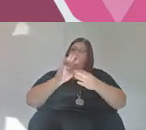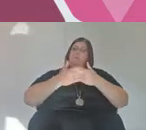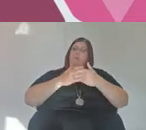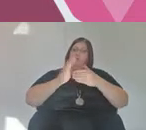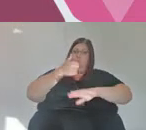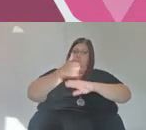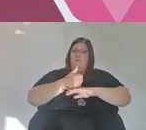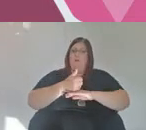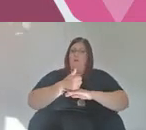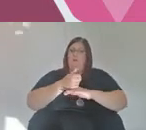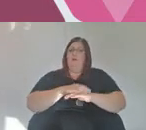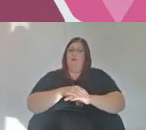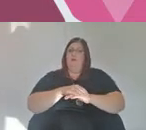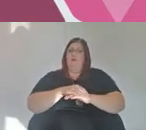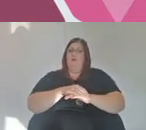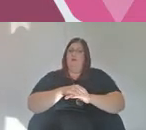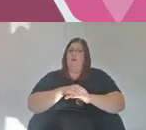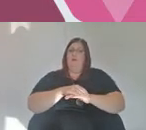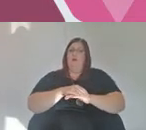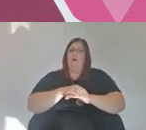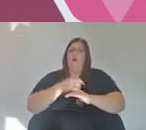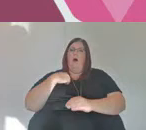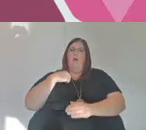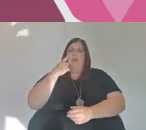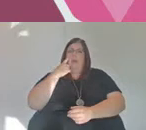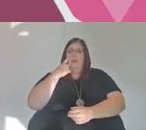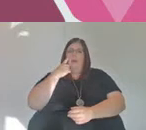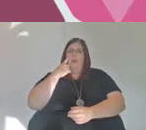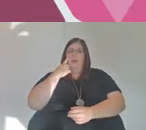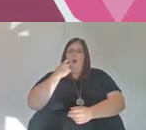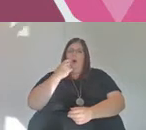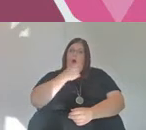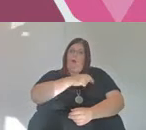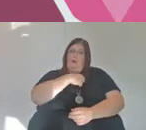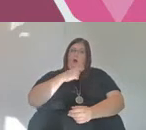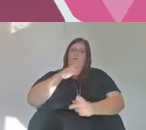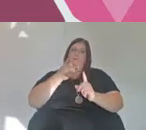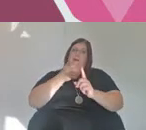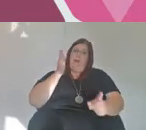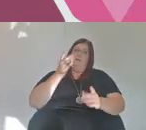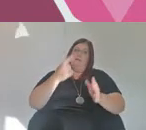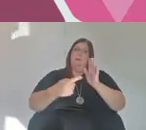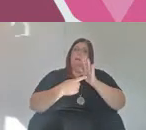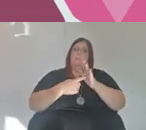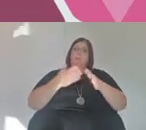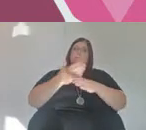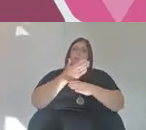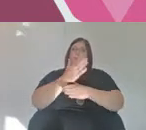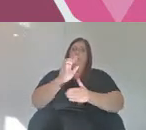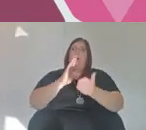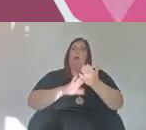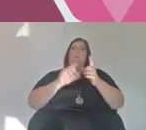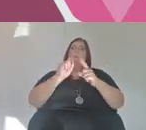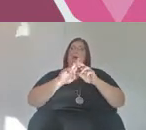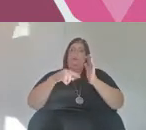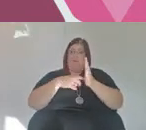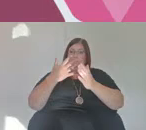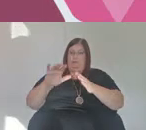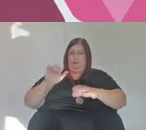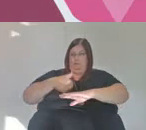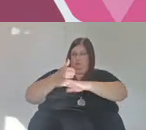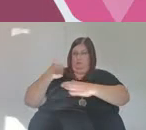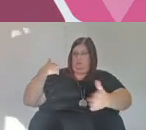partnership arrangements as we move forward. I think I absolutely recognise the significant work the team at MPFT have undertaken, not just